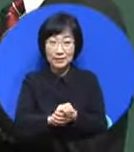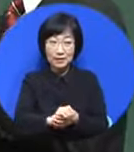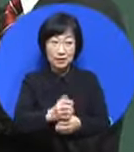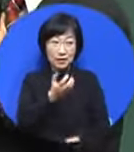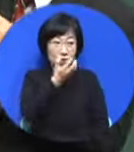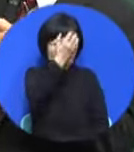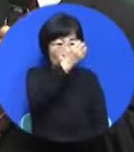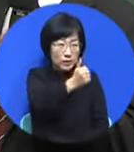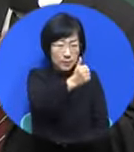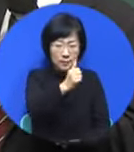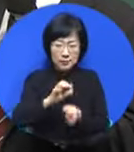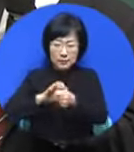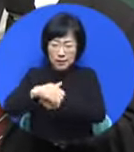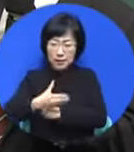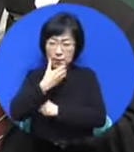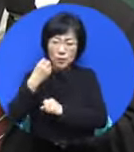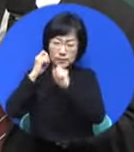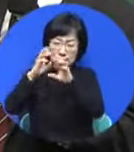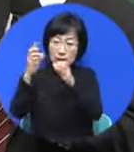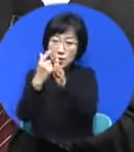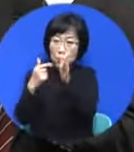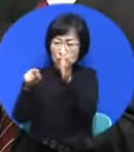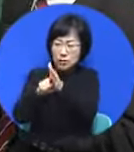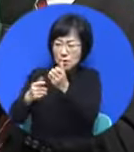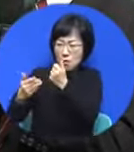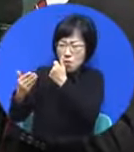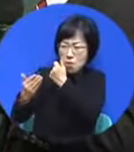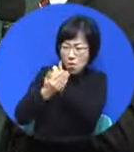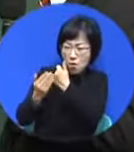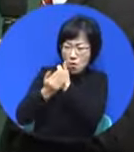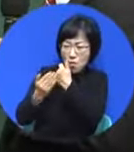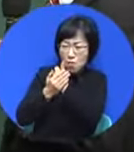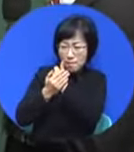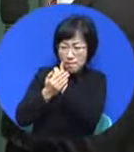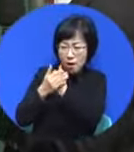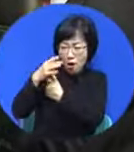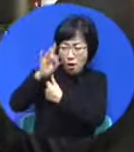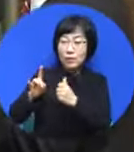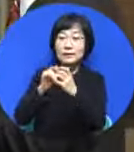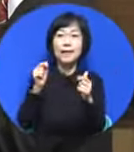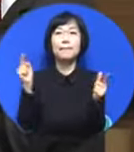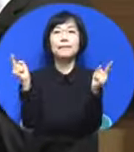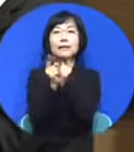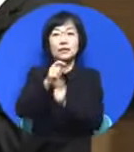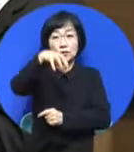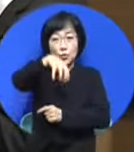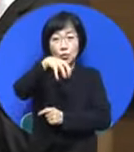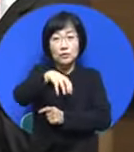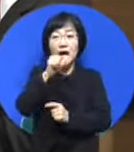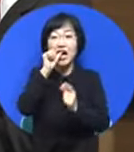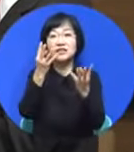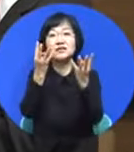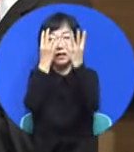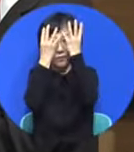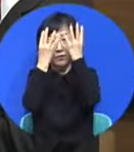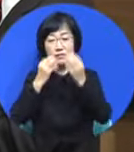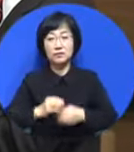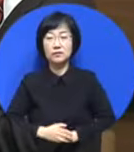is it? Also, for the platform for world evangelization, this was the only place for him to meet very important